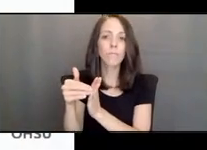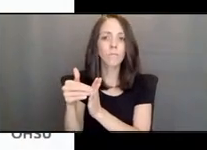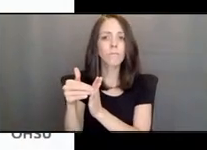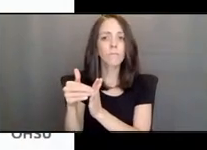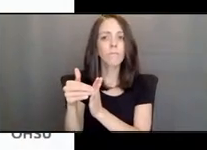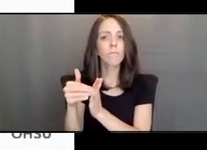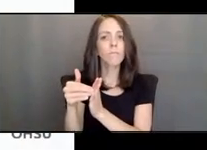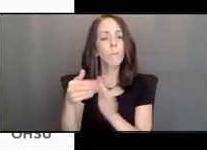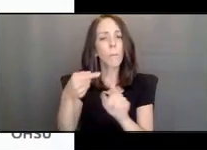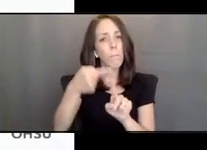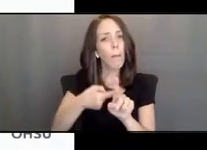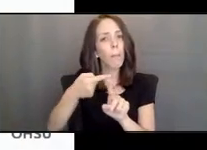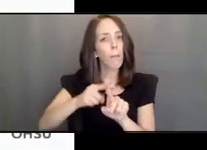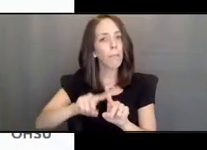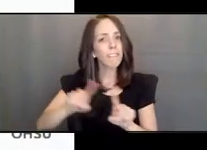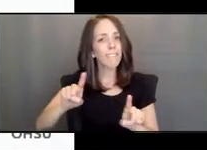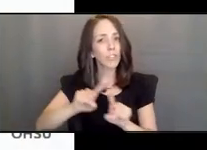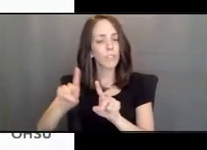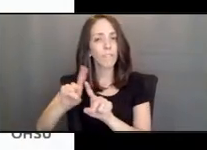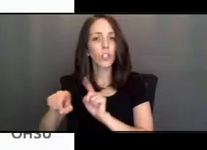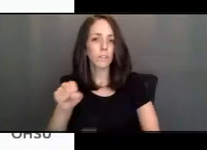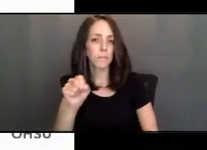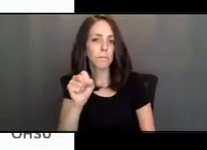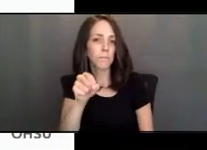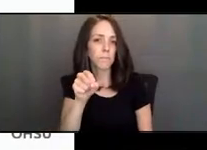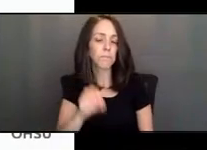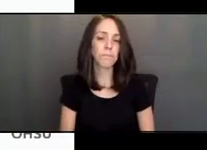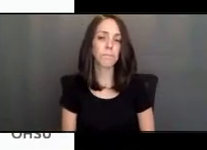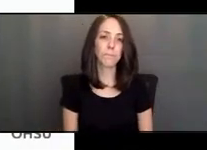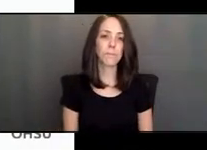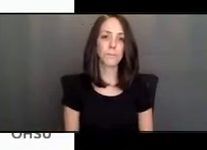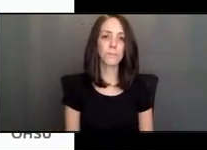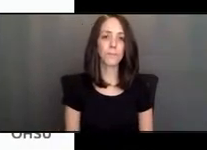month-to-month variation. Next slide.